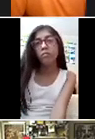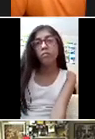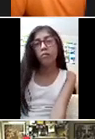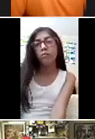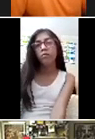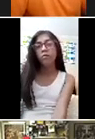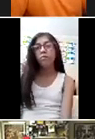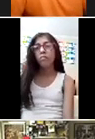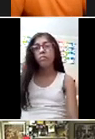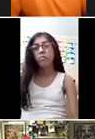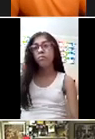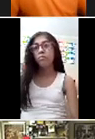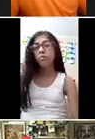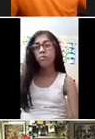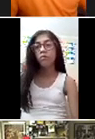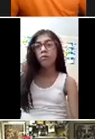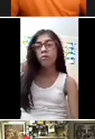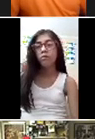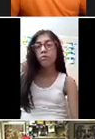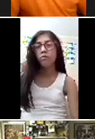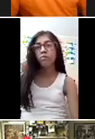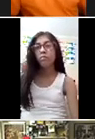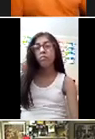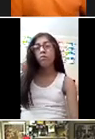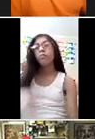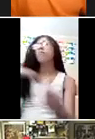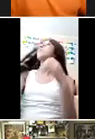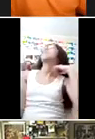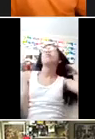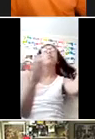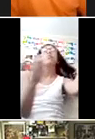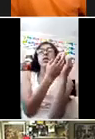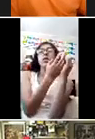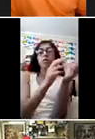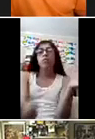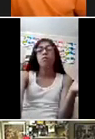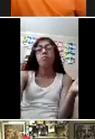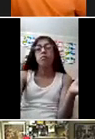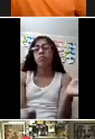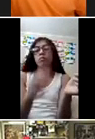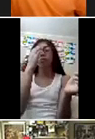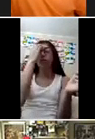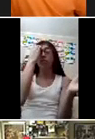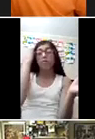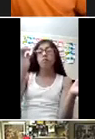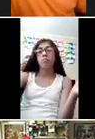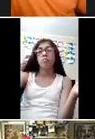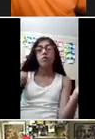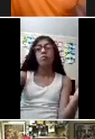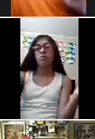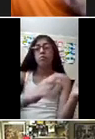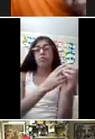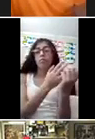seeds. Yeah. So those four soils represent four different hearts. Four different